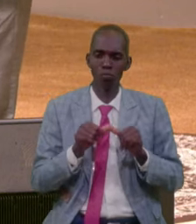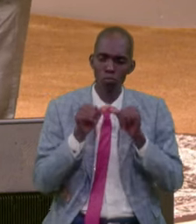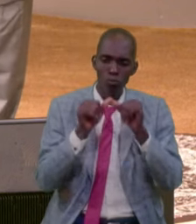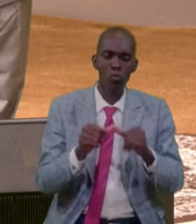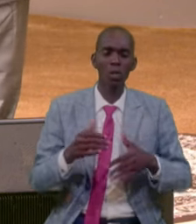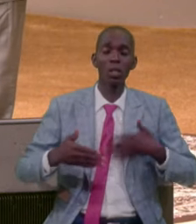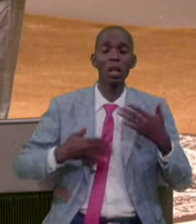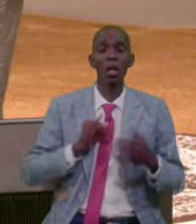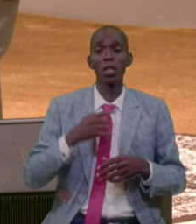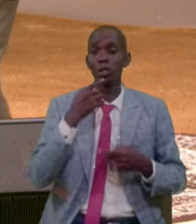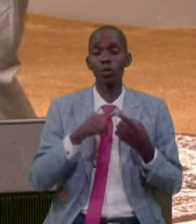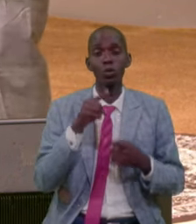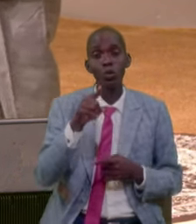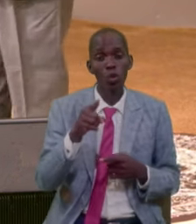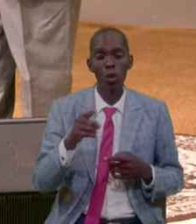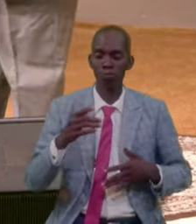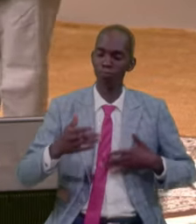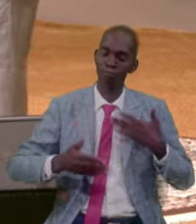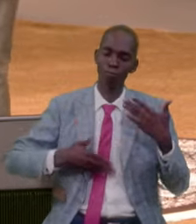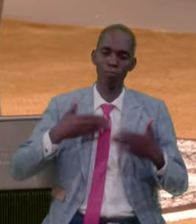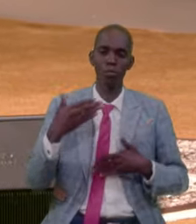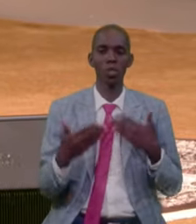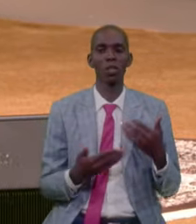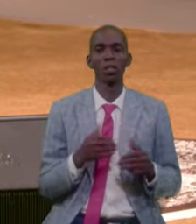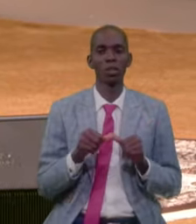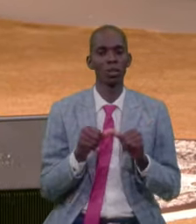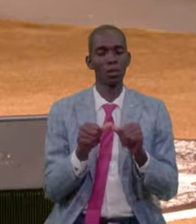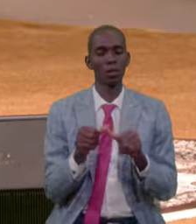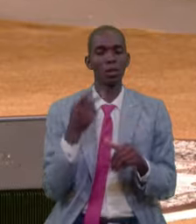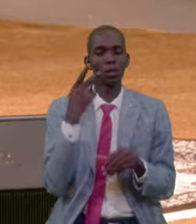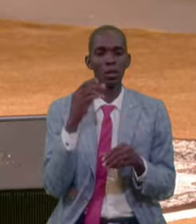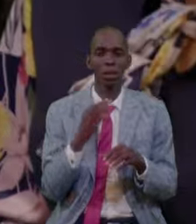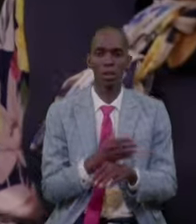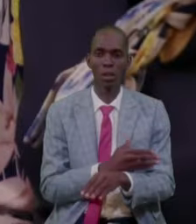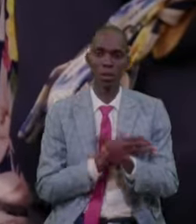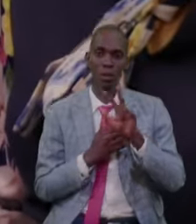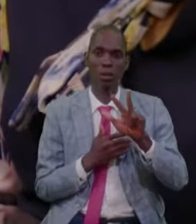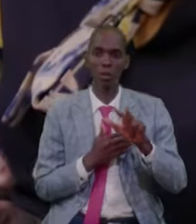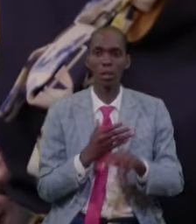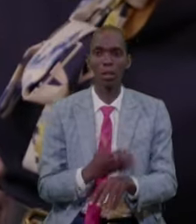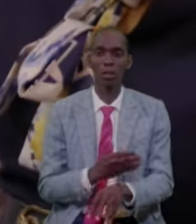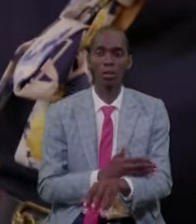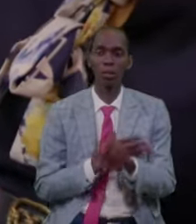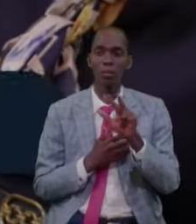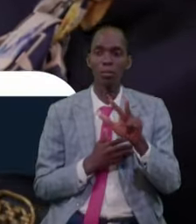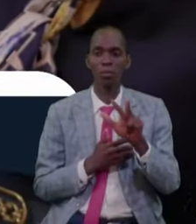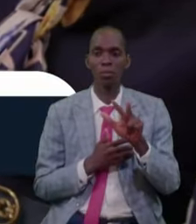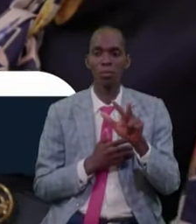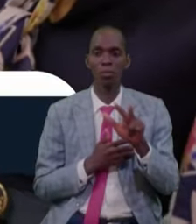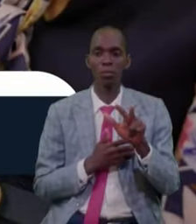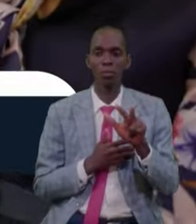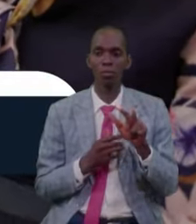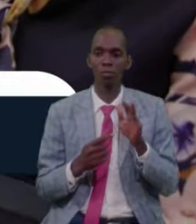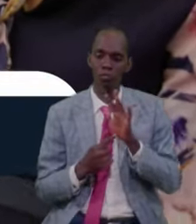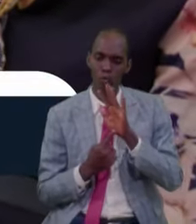I say unto you, rejoice. We're looking at number three here. Number three, we're looking at